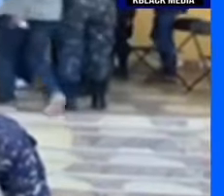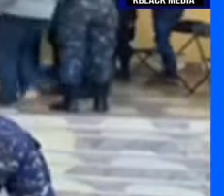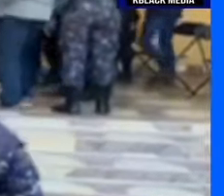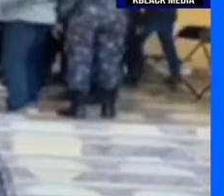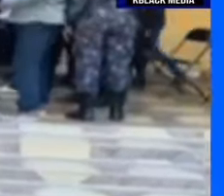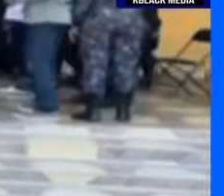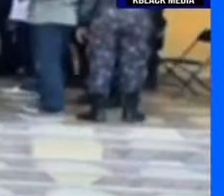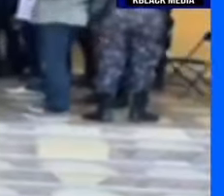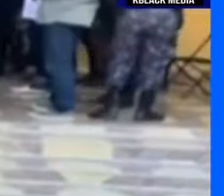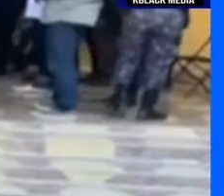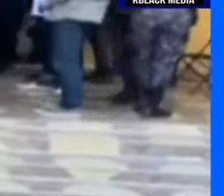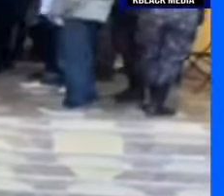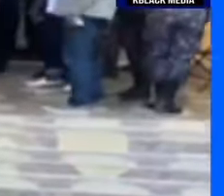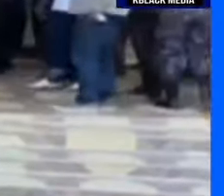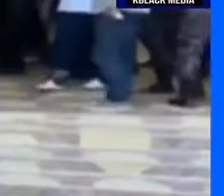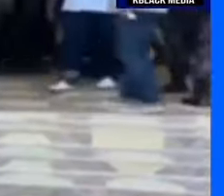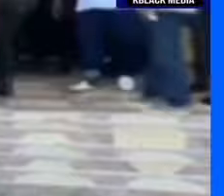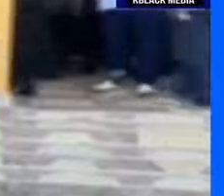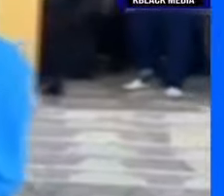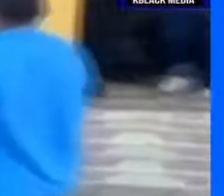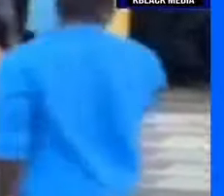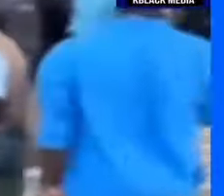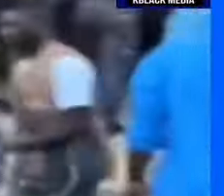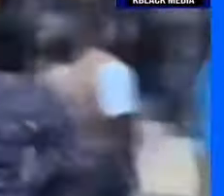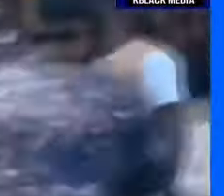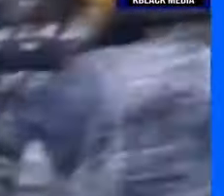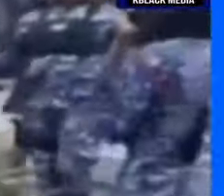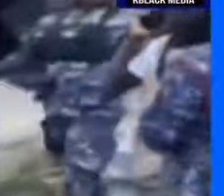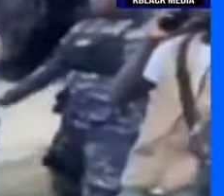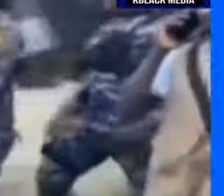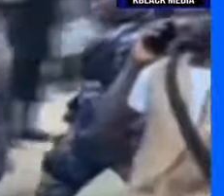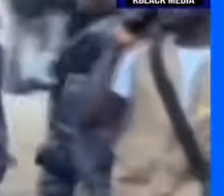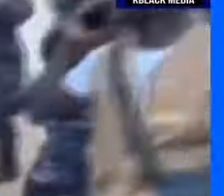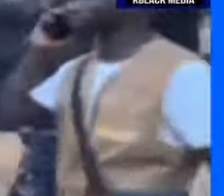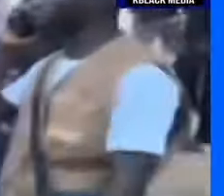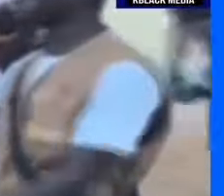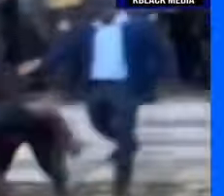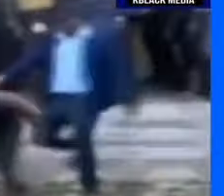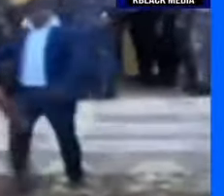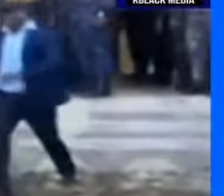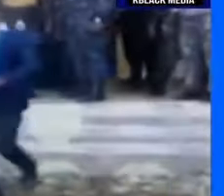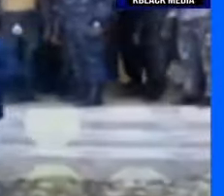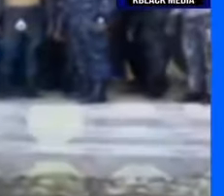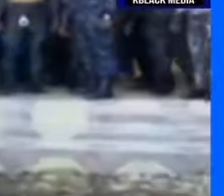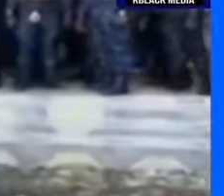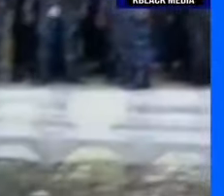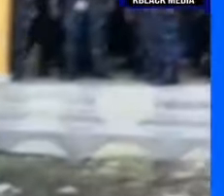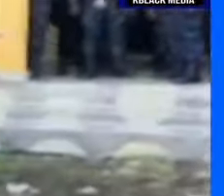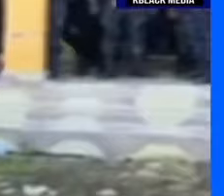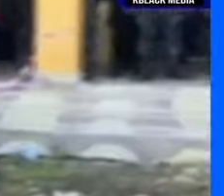Ah. I'm pushing. Ana da bi o na wan ye mo no sa no. Ai, kwabra ni am se we na kokko scatter we no. Aha, ono a.